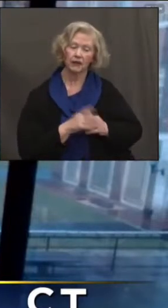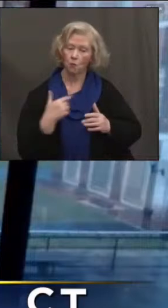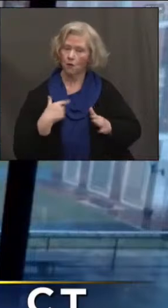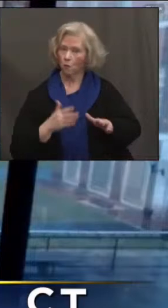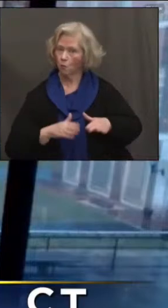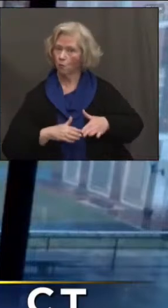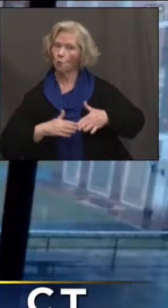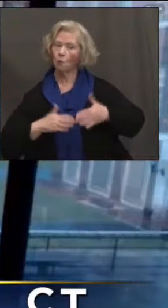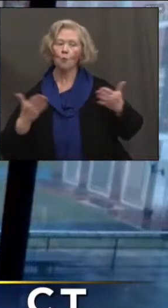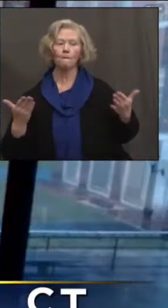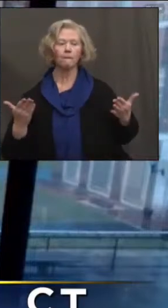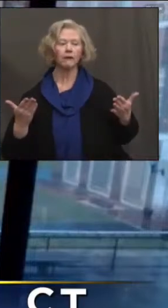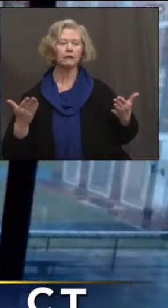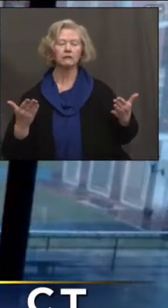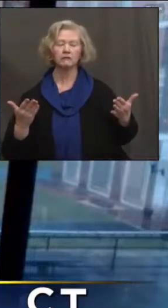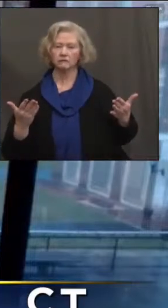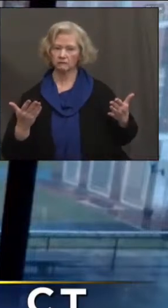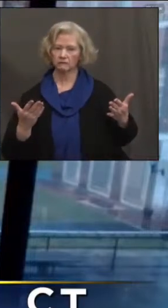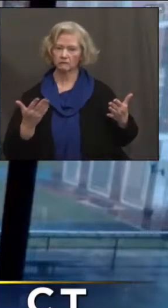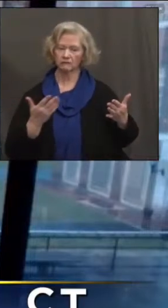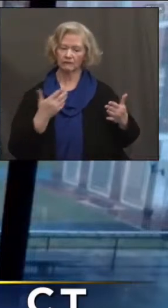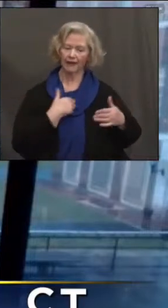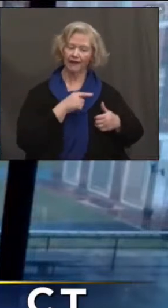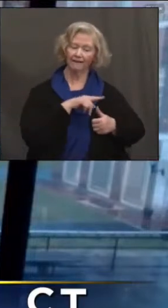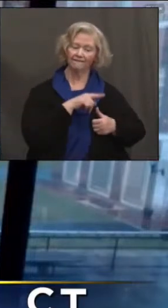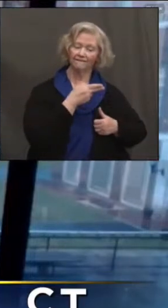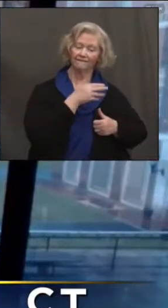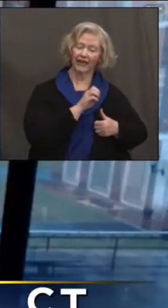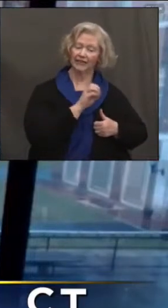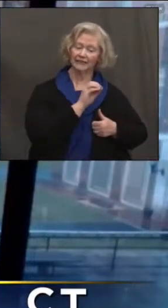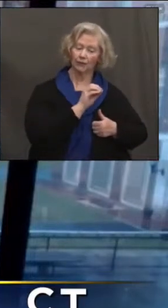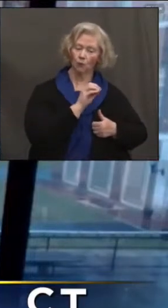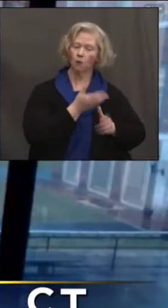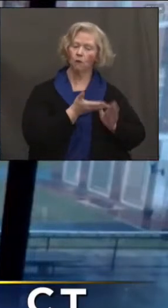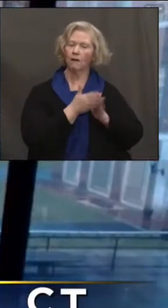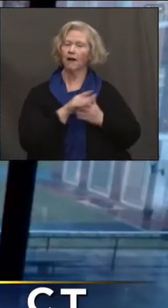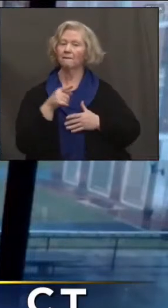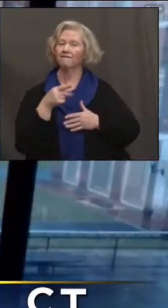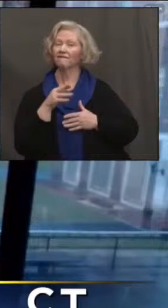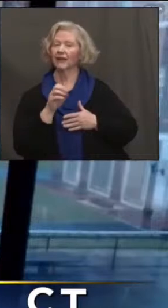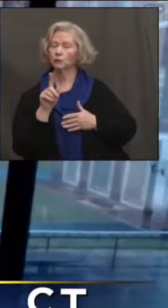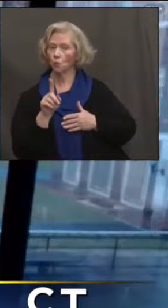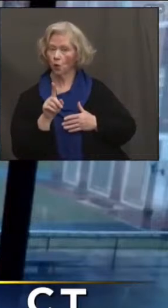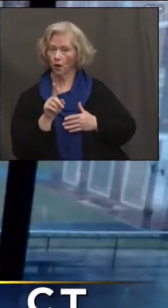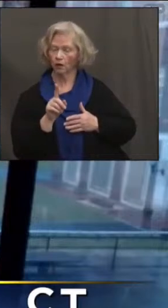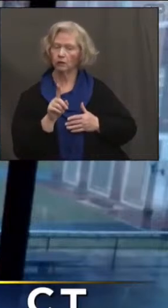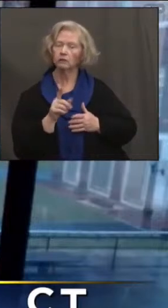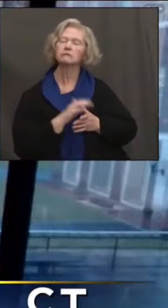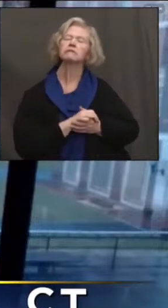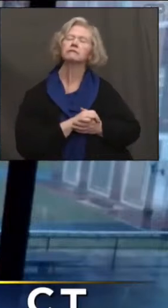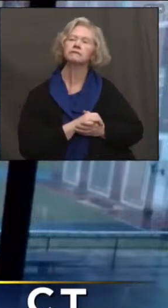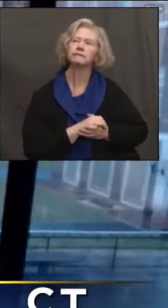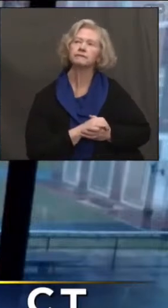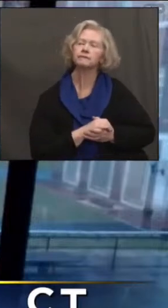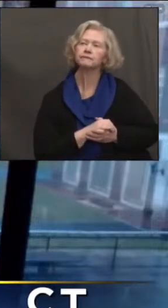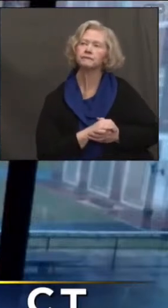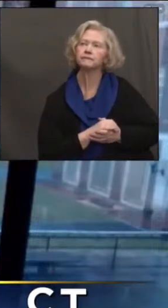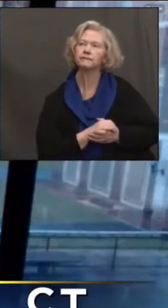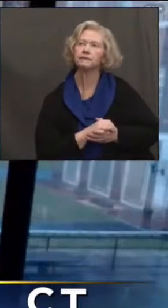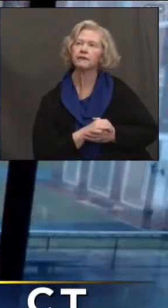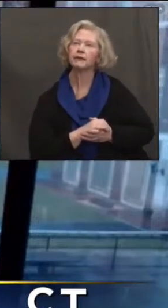up, we went from phase 0 to phase 1, with the Reopen Connecticut Committee.